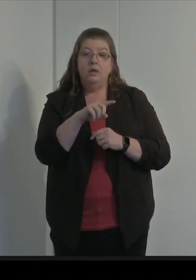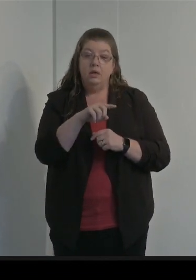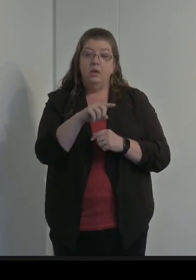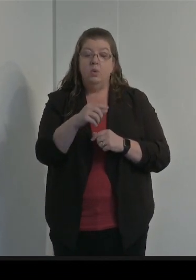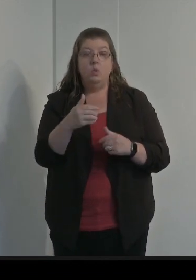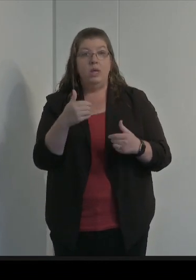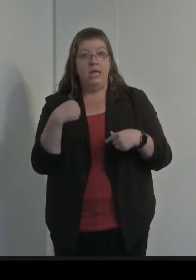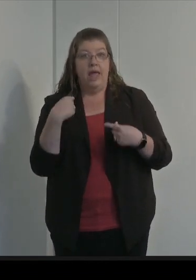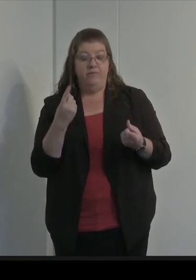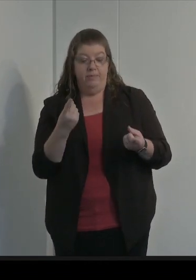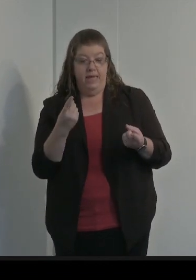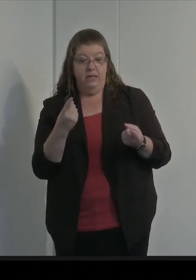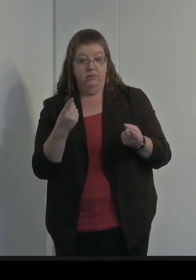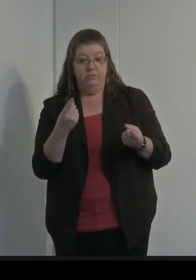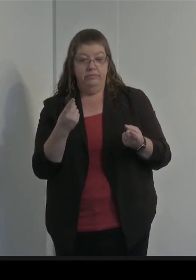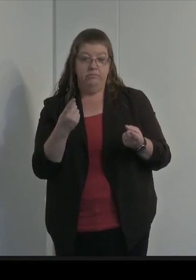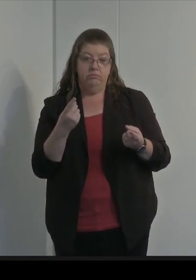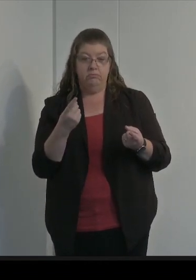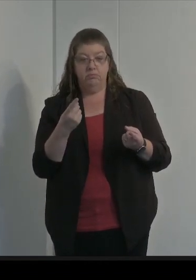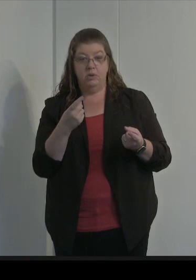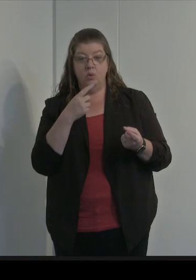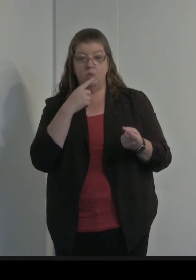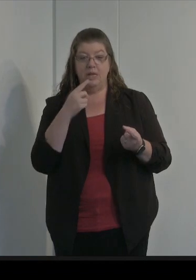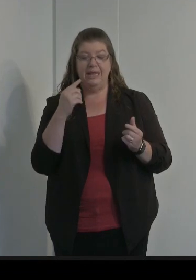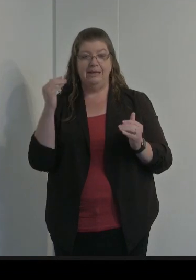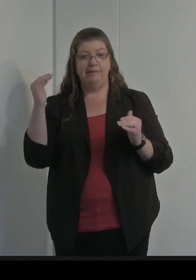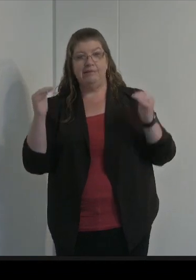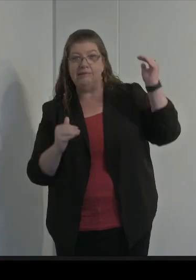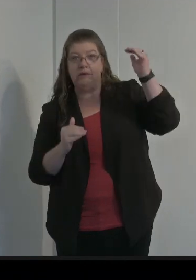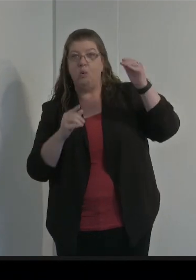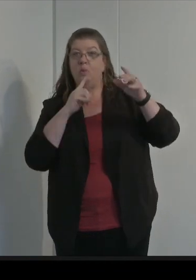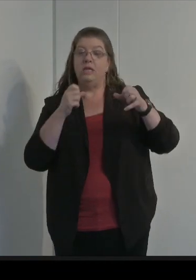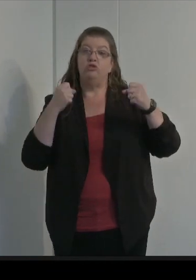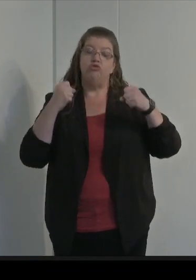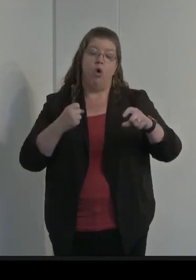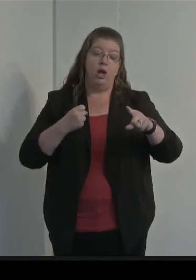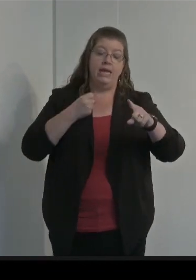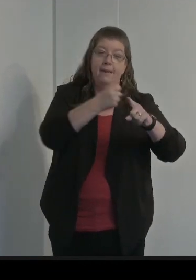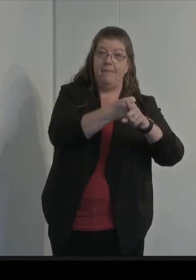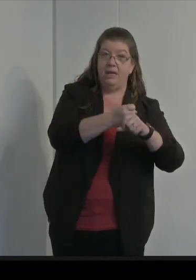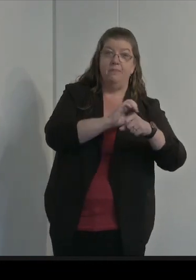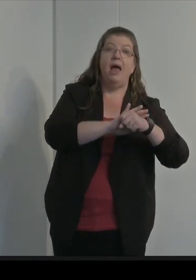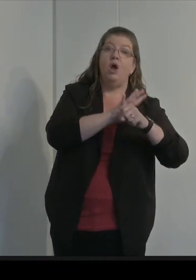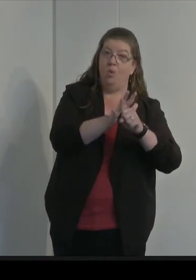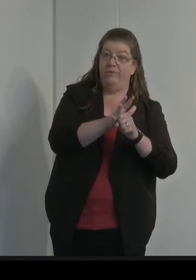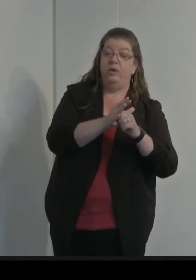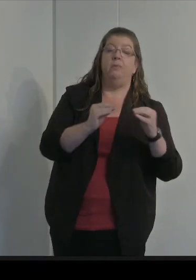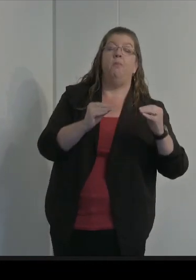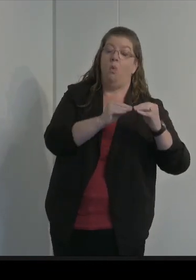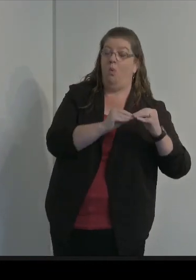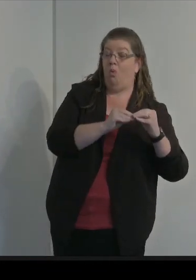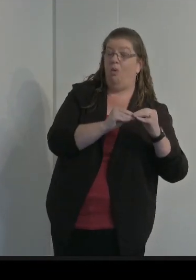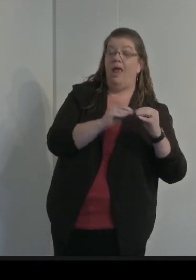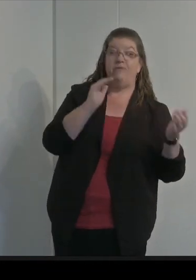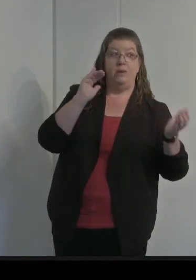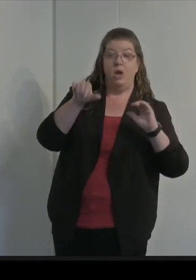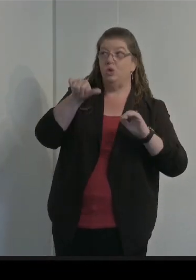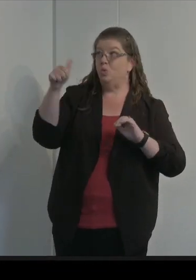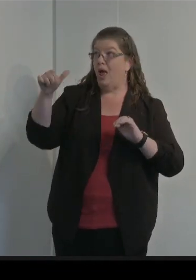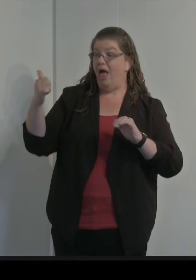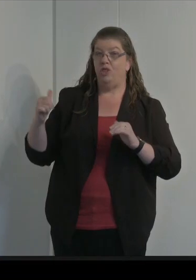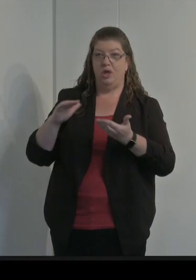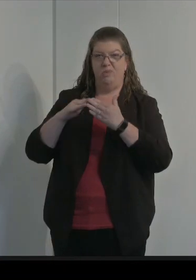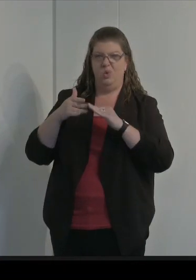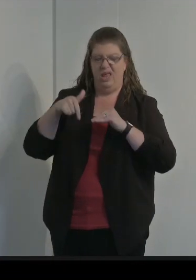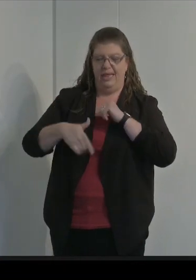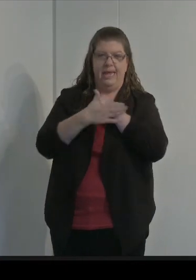we have been, I would say, disproportionately impacted by the COVID pandemic when you compare the different communities within